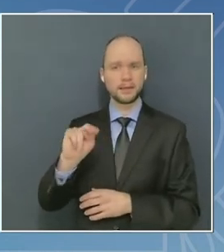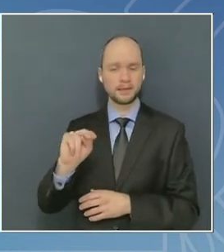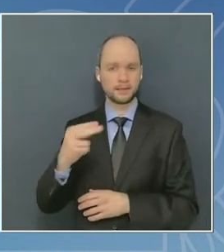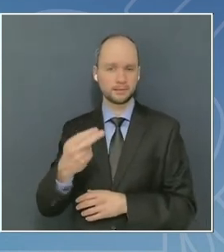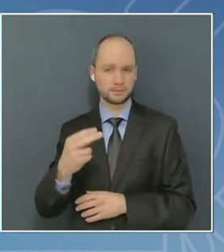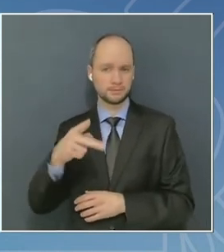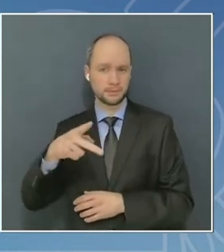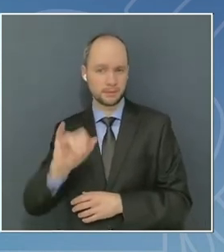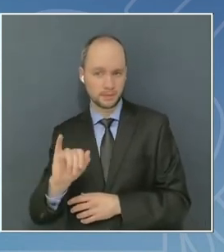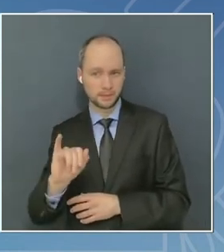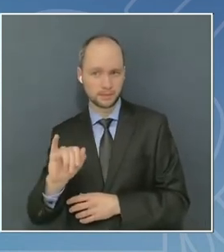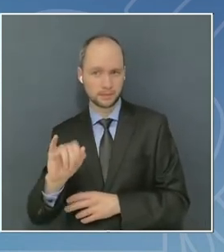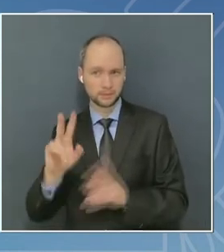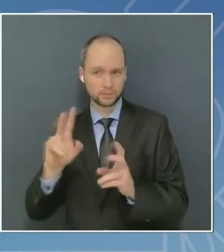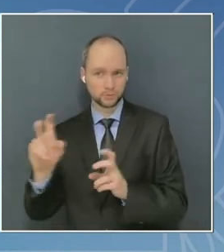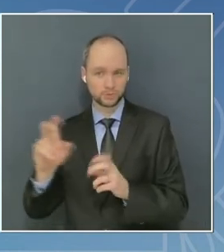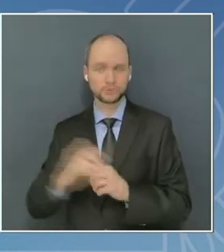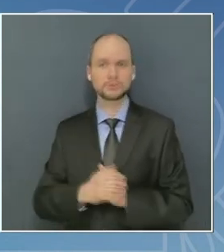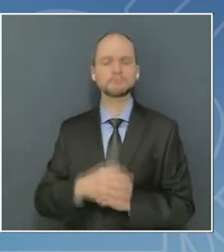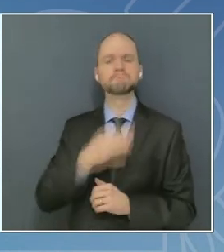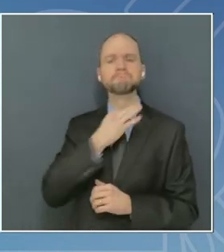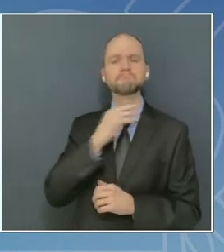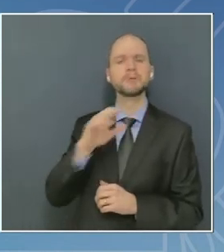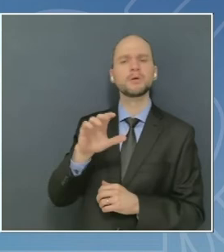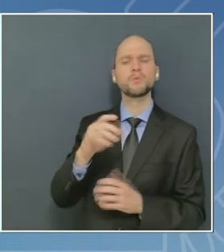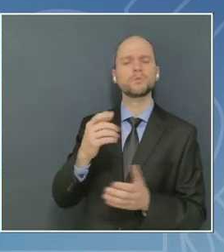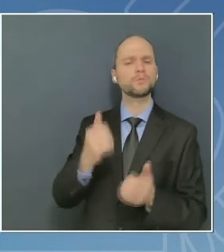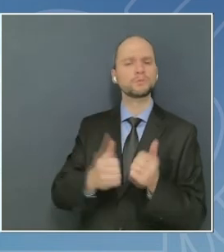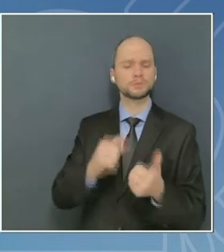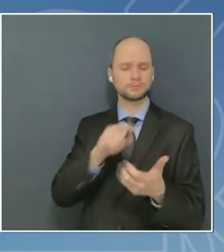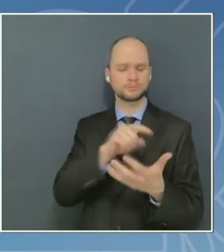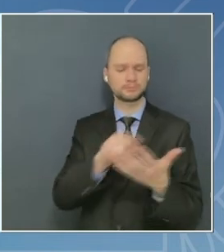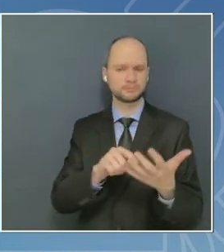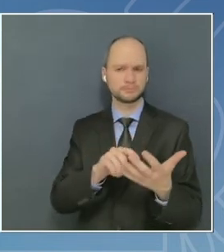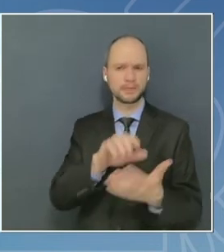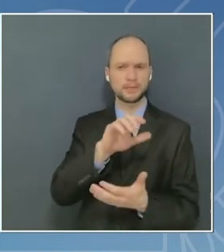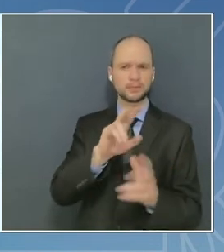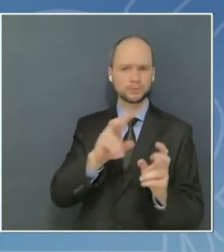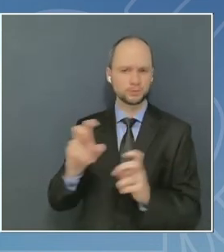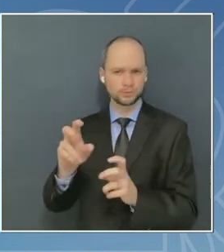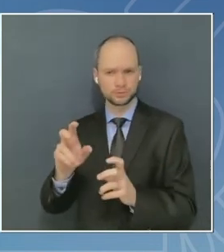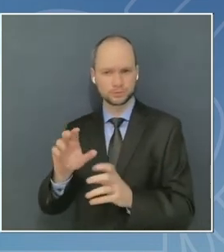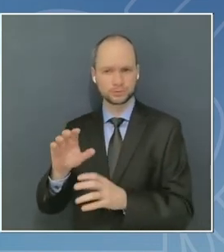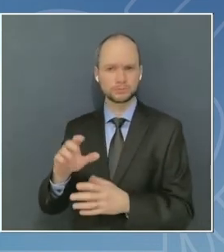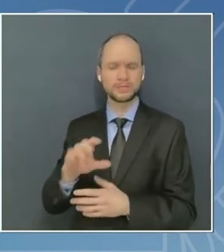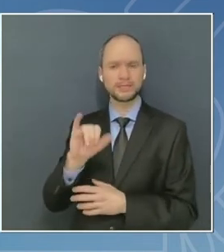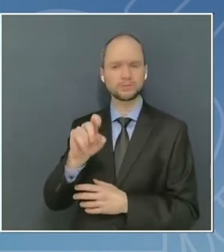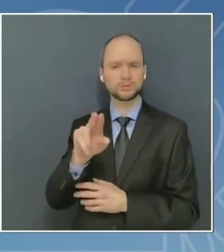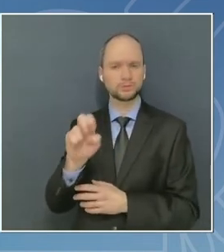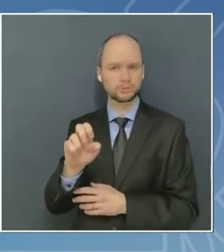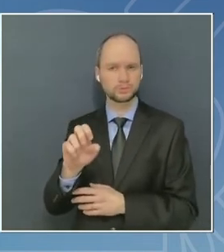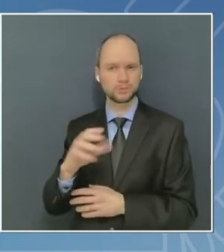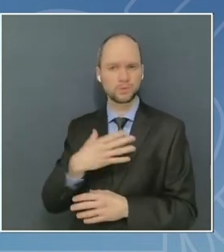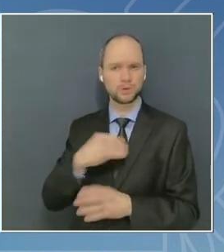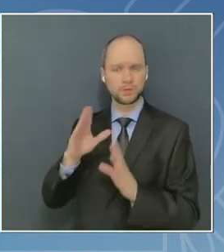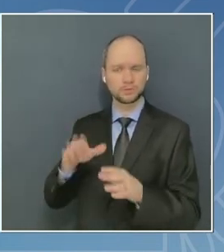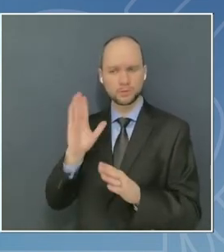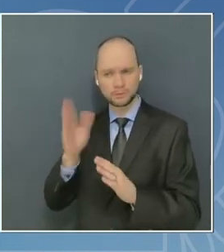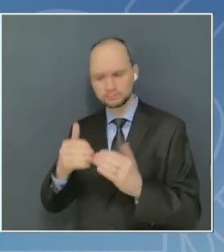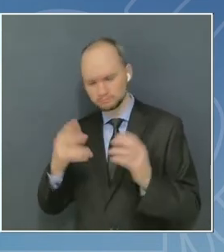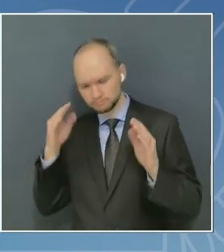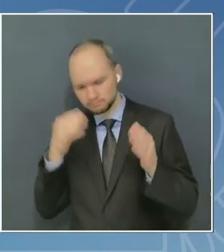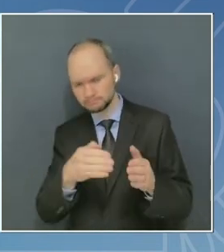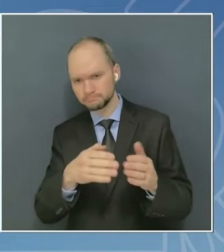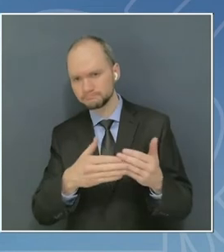you, what AANHPI issues in particular will the White House be focusing on in the upcoming months? Thanks.